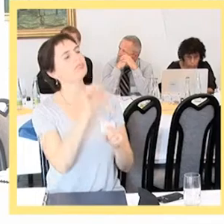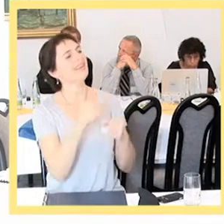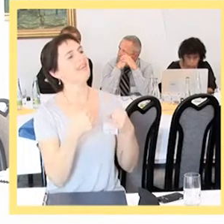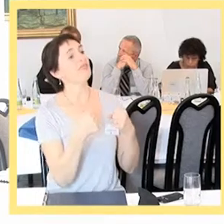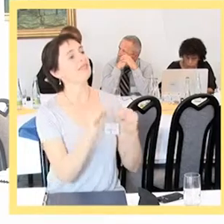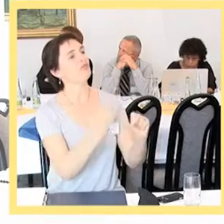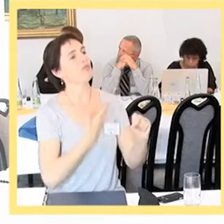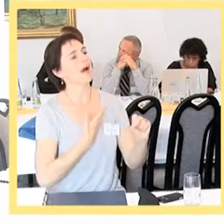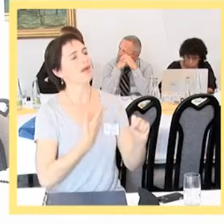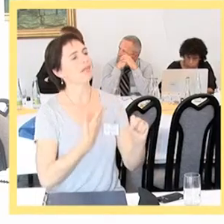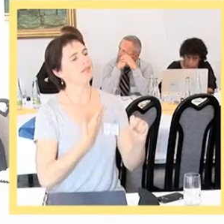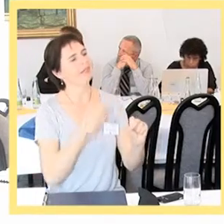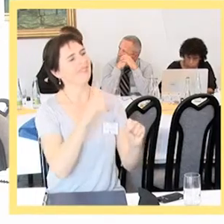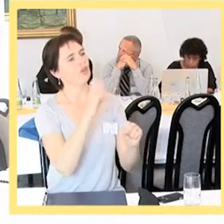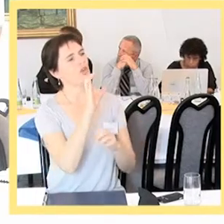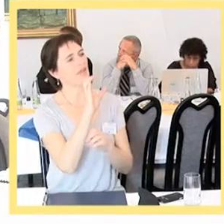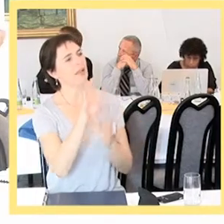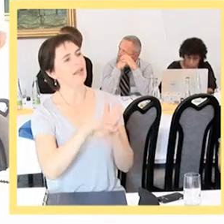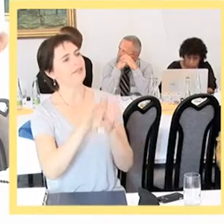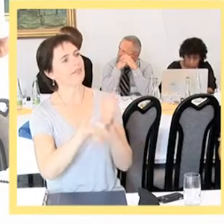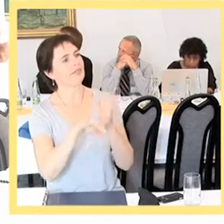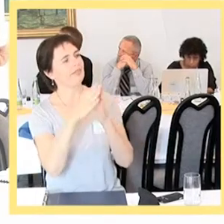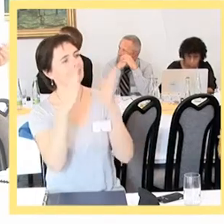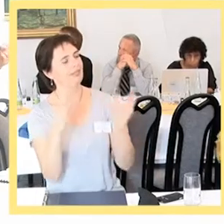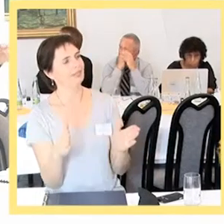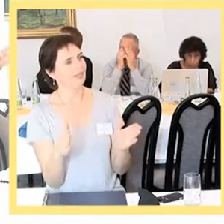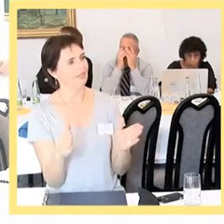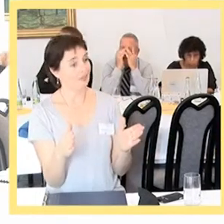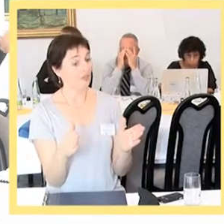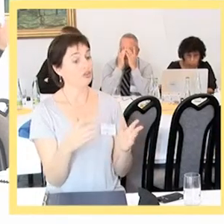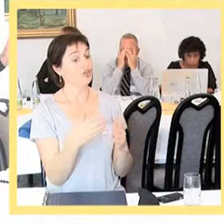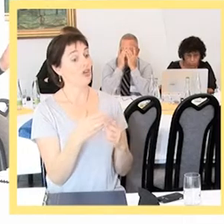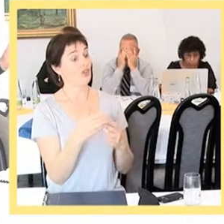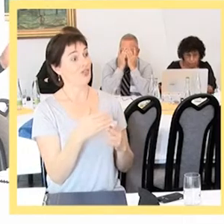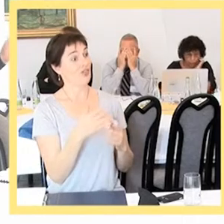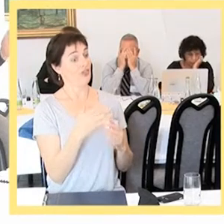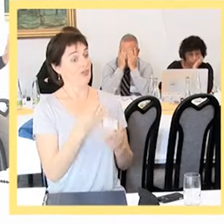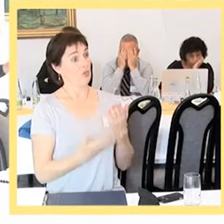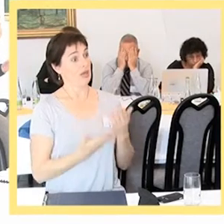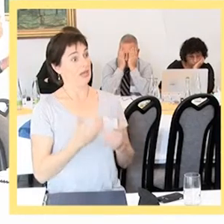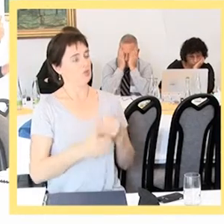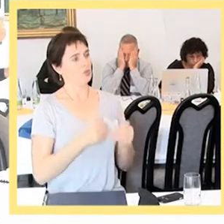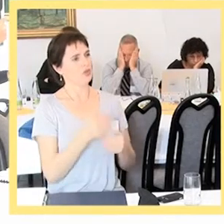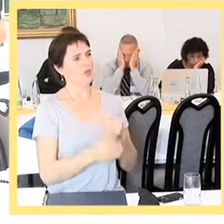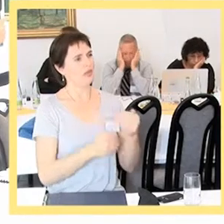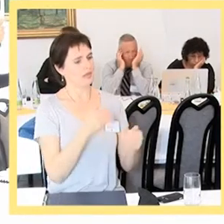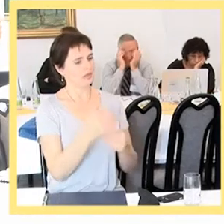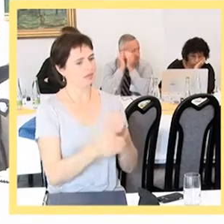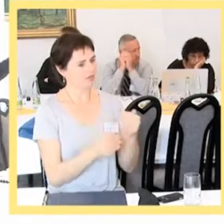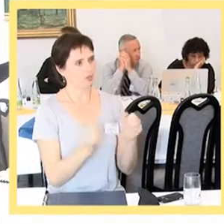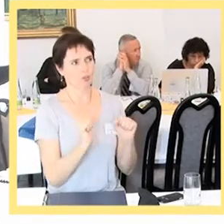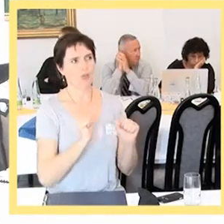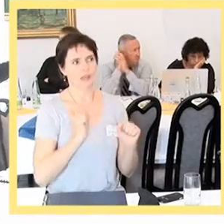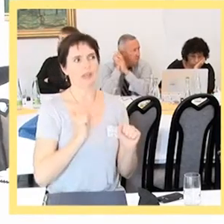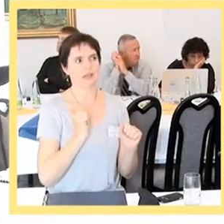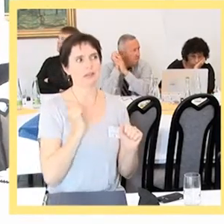really important for us to develop a really good and effective evaluation process at the beginning of the exercise development stage